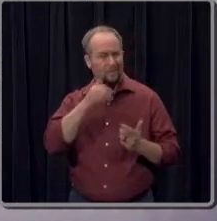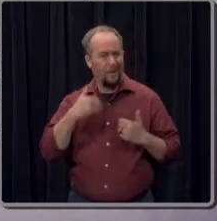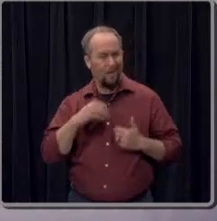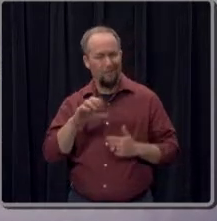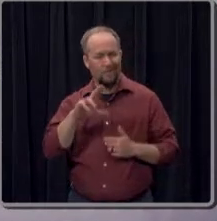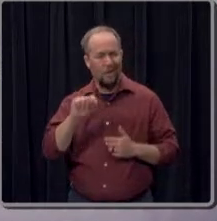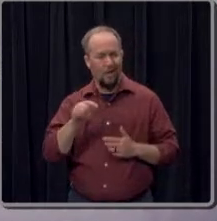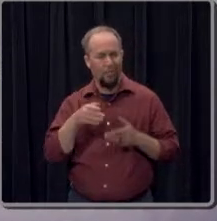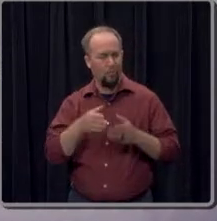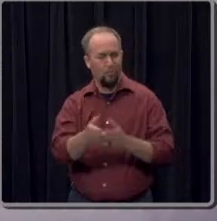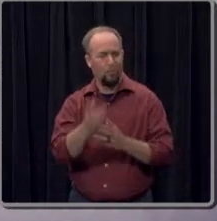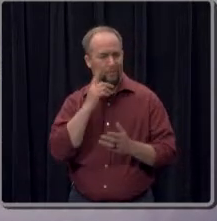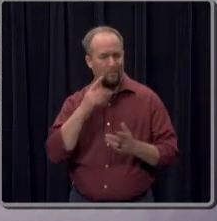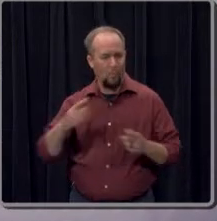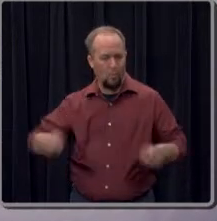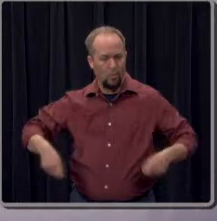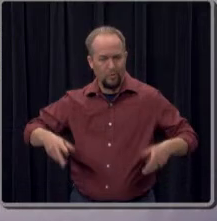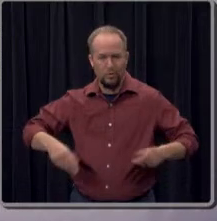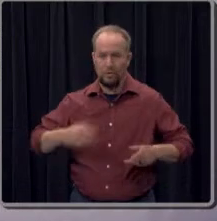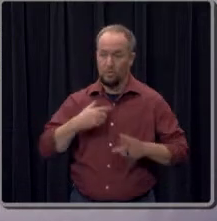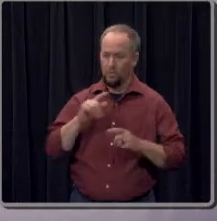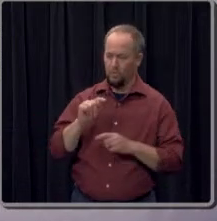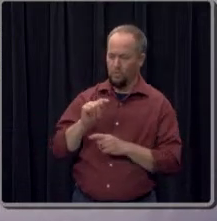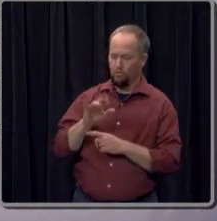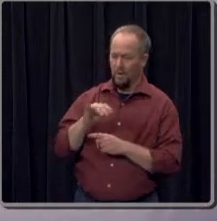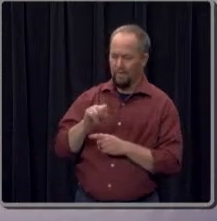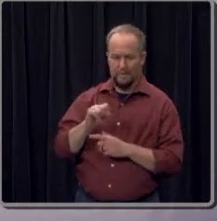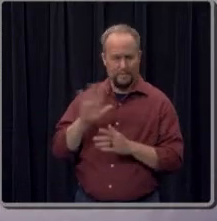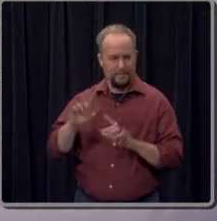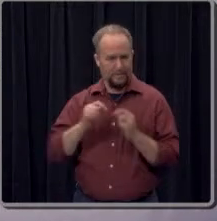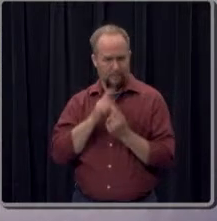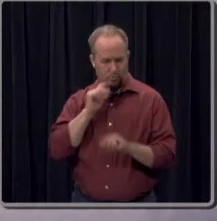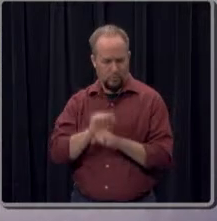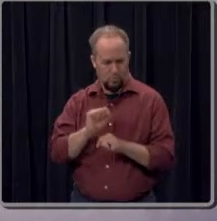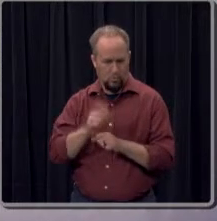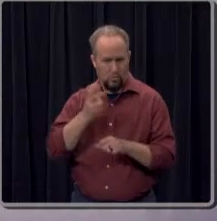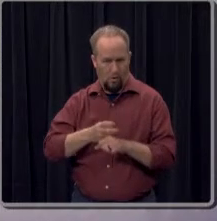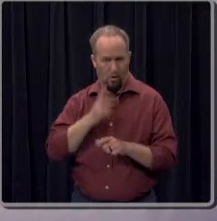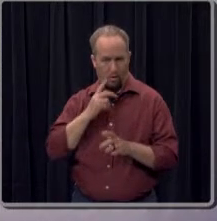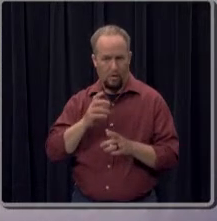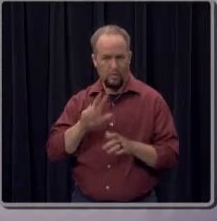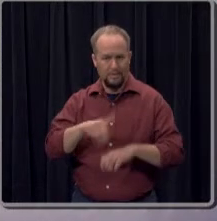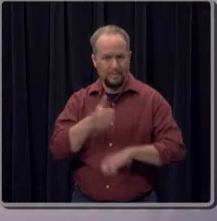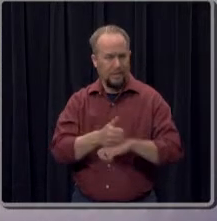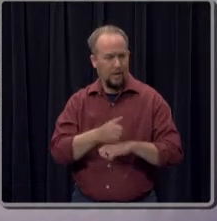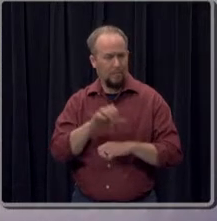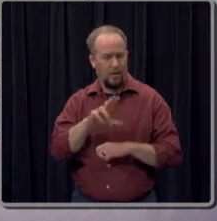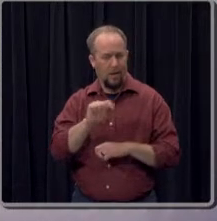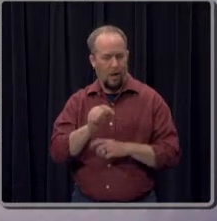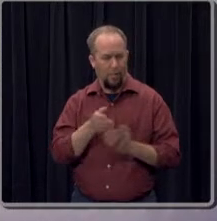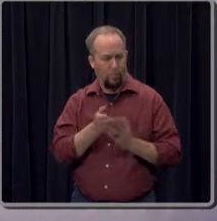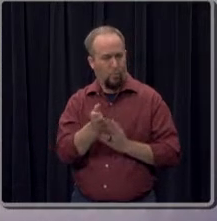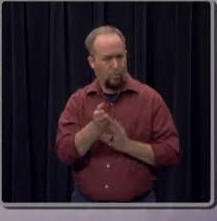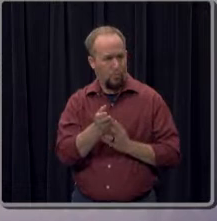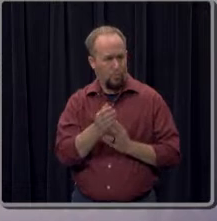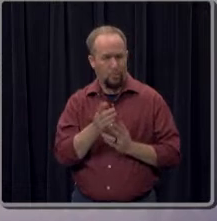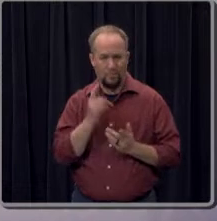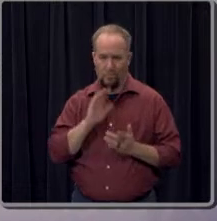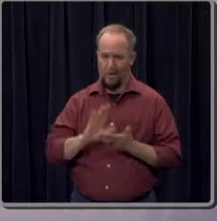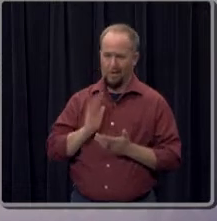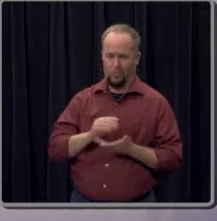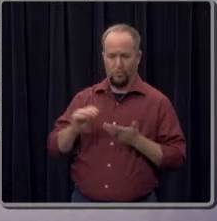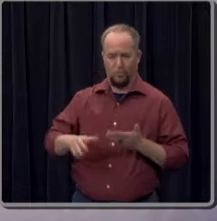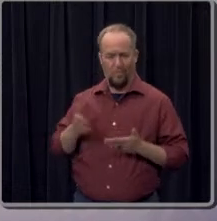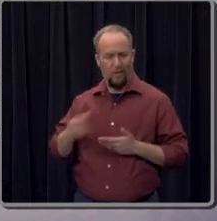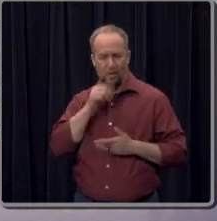for wheelchairs. And so Travis and his team worked really quickly and had some cut-throughs put in those medians. So our student in the wheelchair